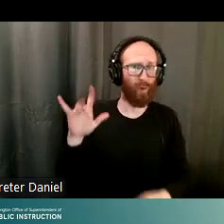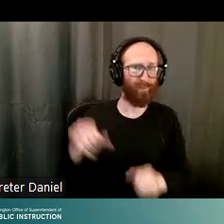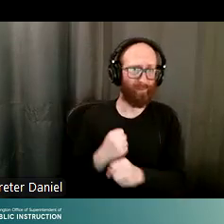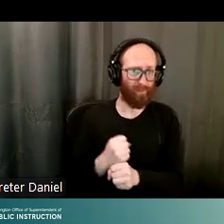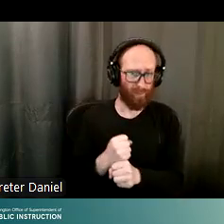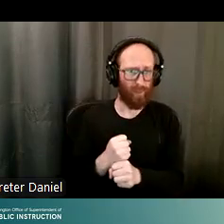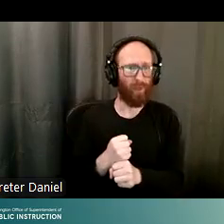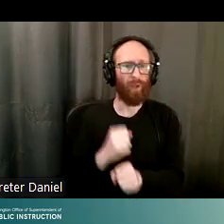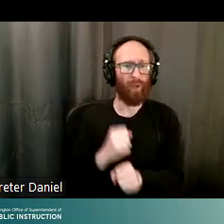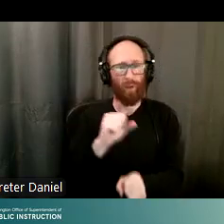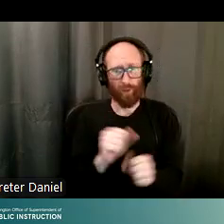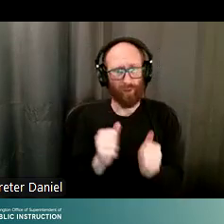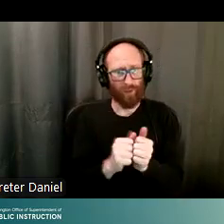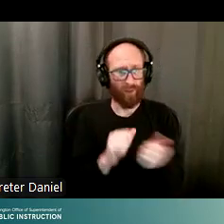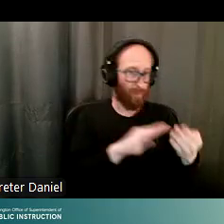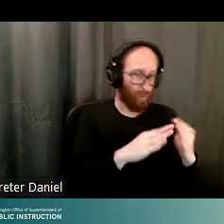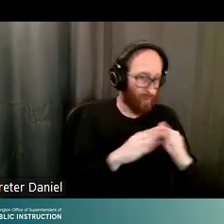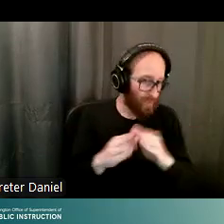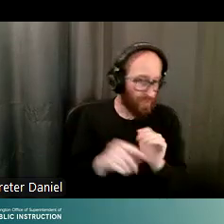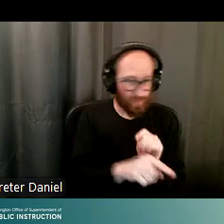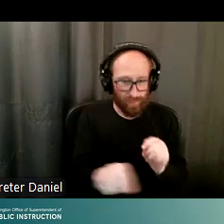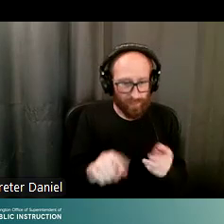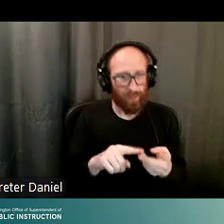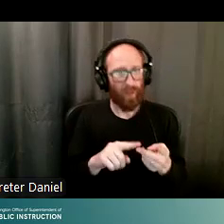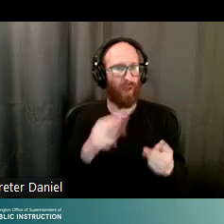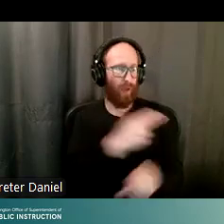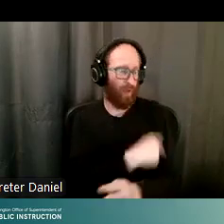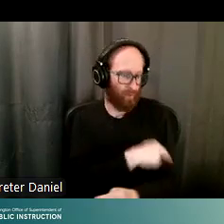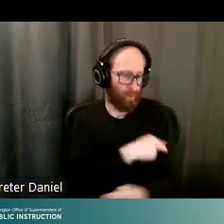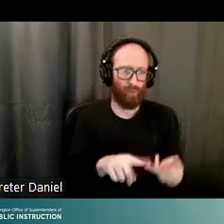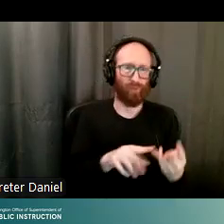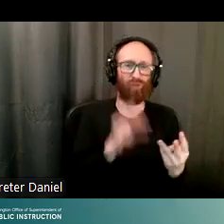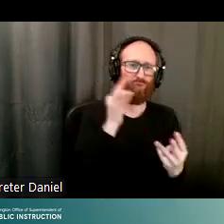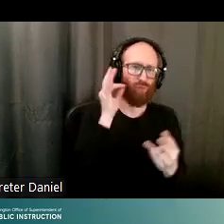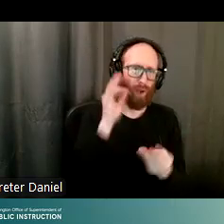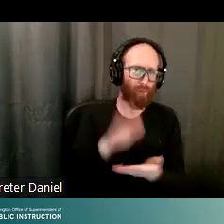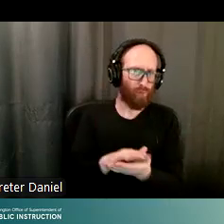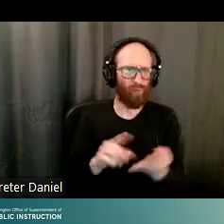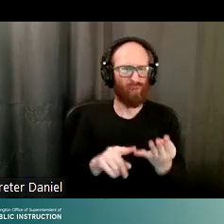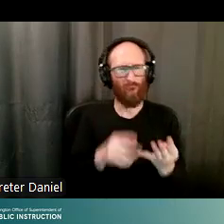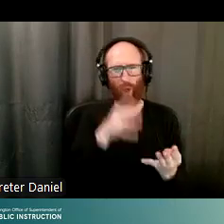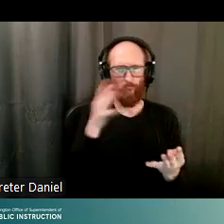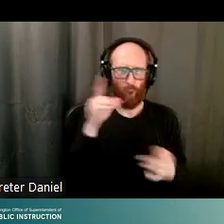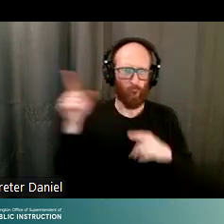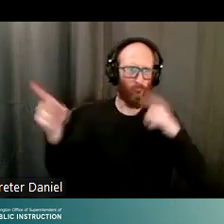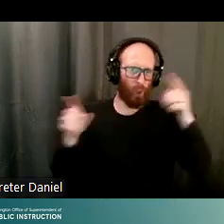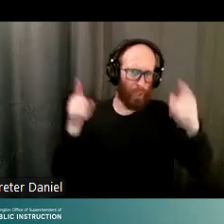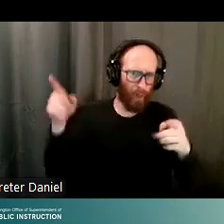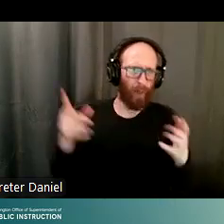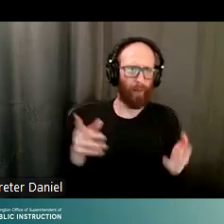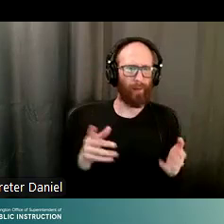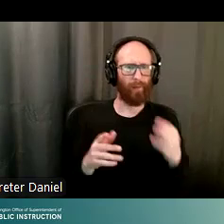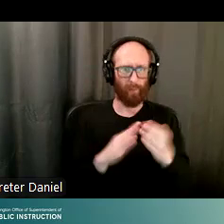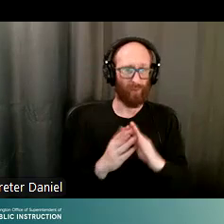with communities, working with hospitals, tribal schools, rural communities, and now